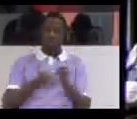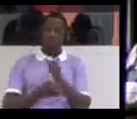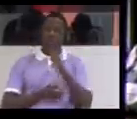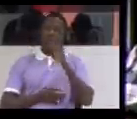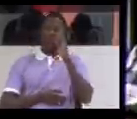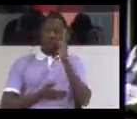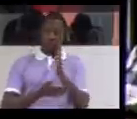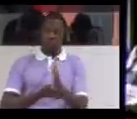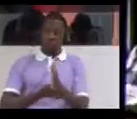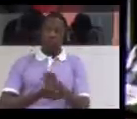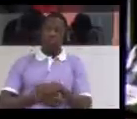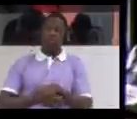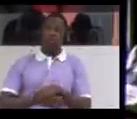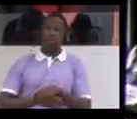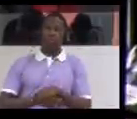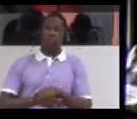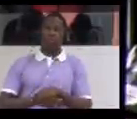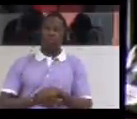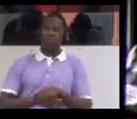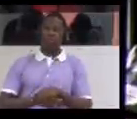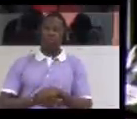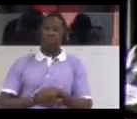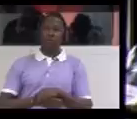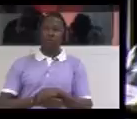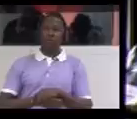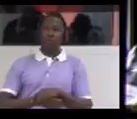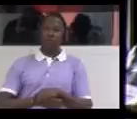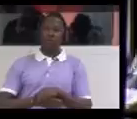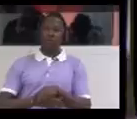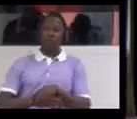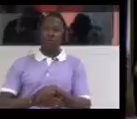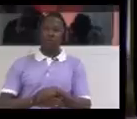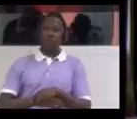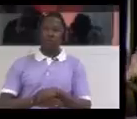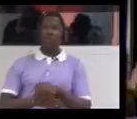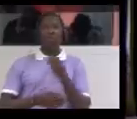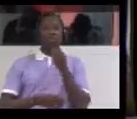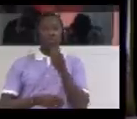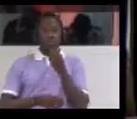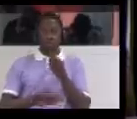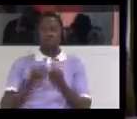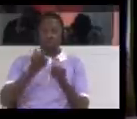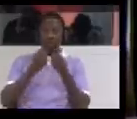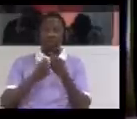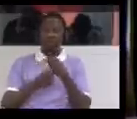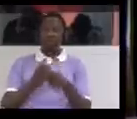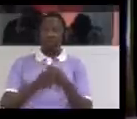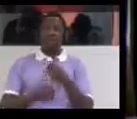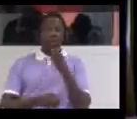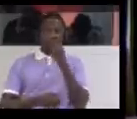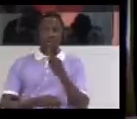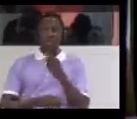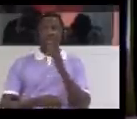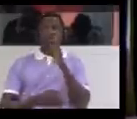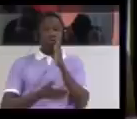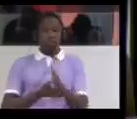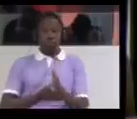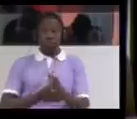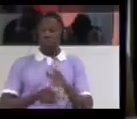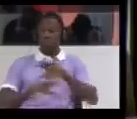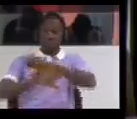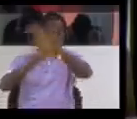tell the whole truth. Sorry, can I just repeat that? I will tell the truth, the whole truth. I will